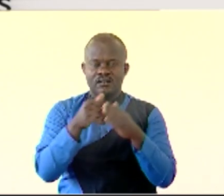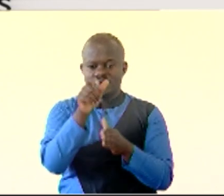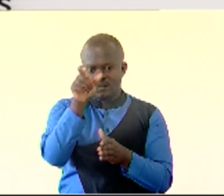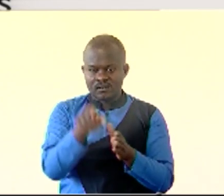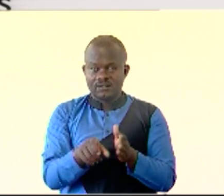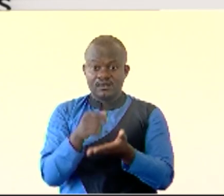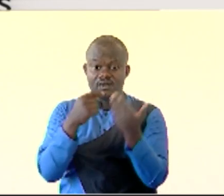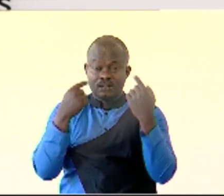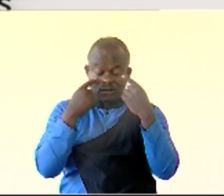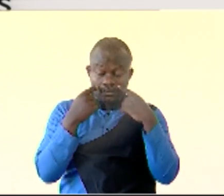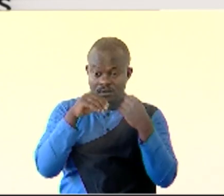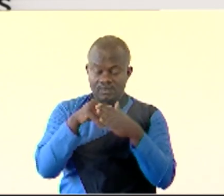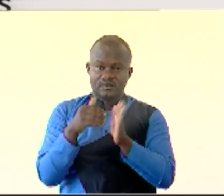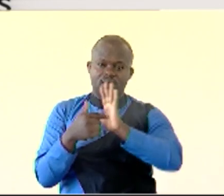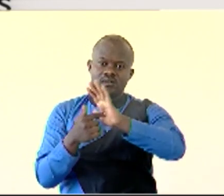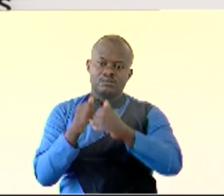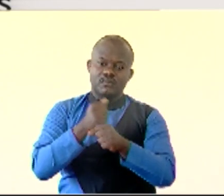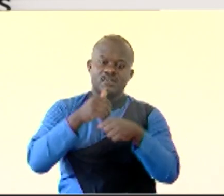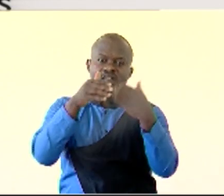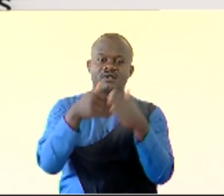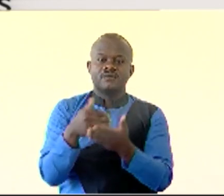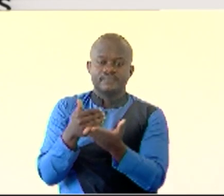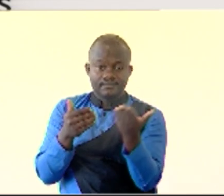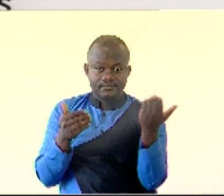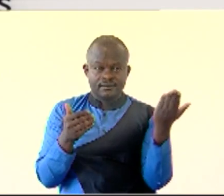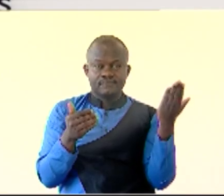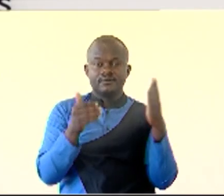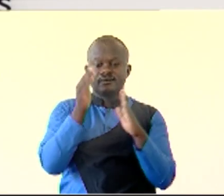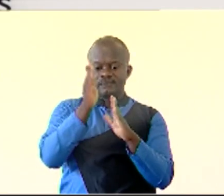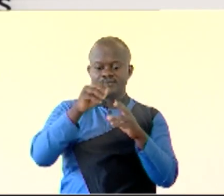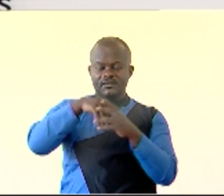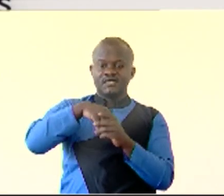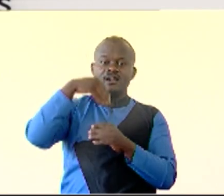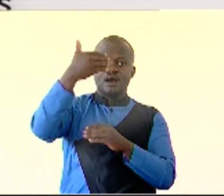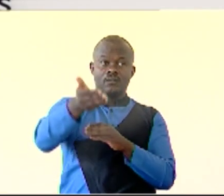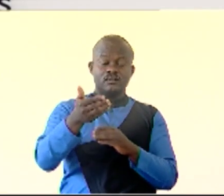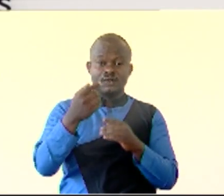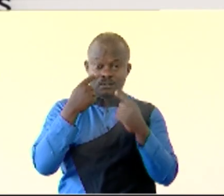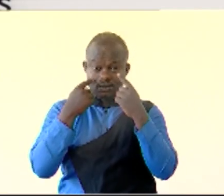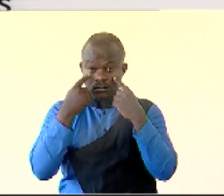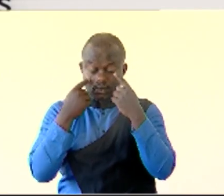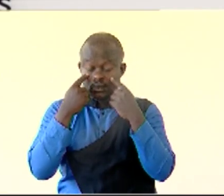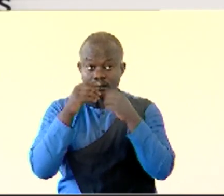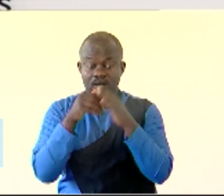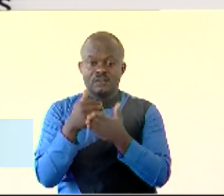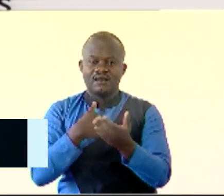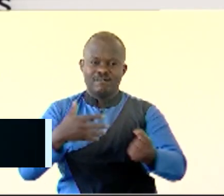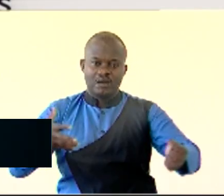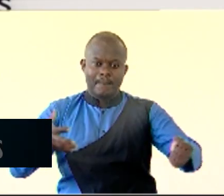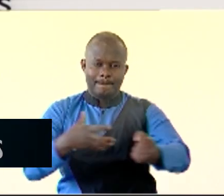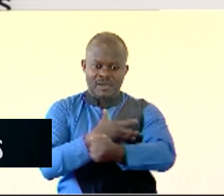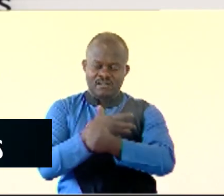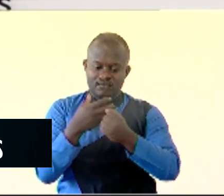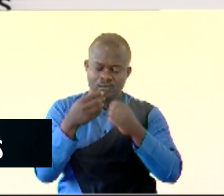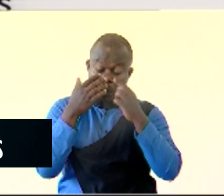Tears are watery secretion produced by the tear glands located in the outer ear. They contain a powerful enzymes.